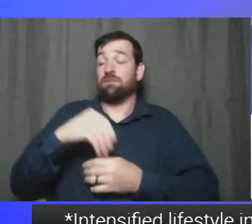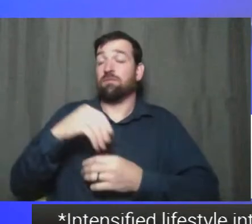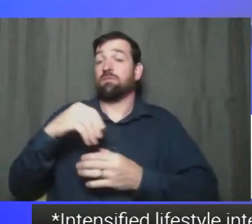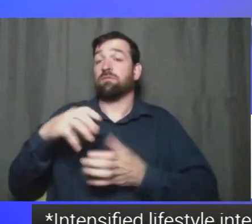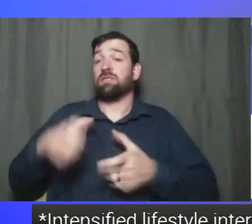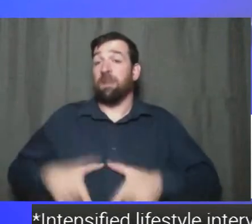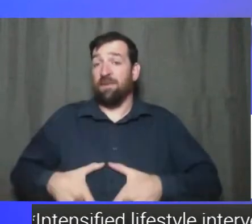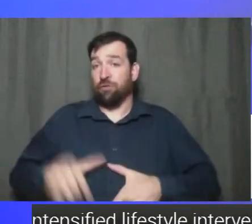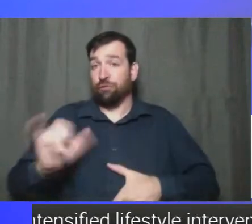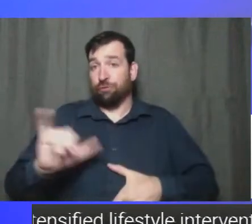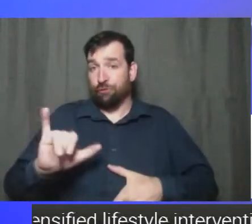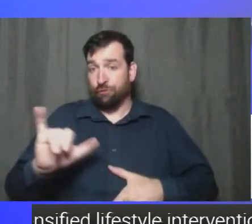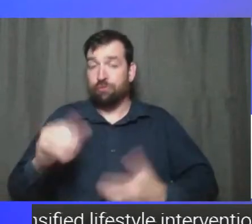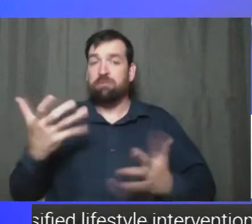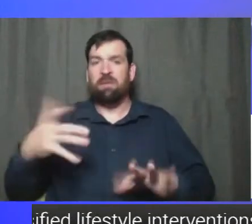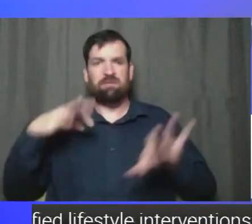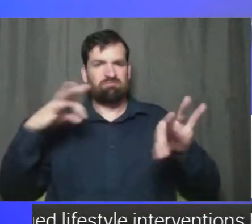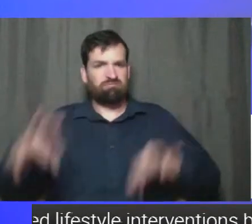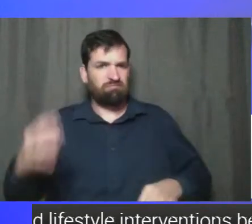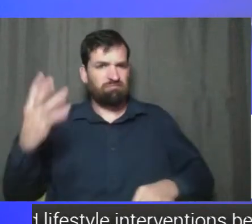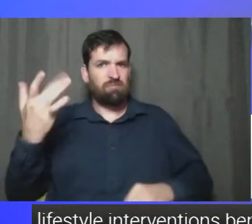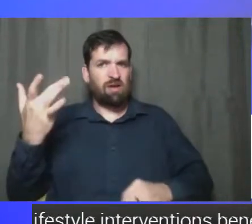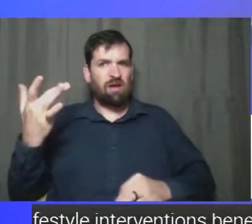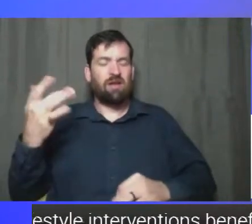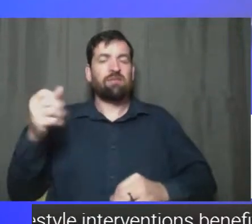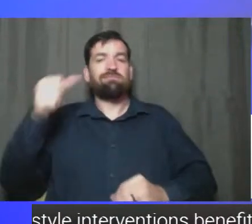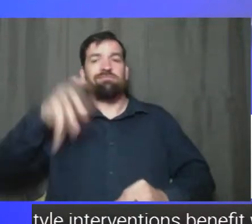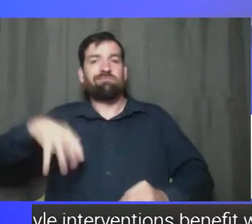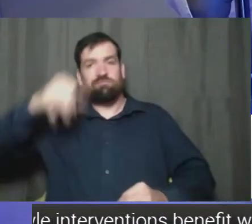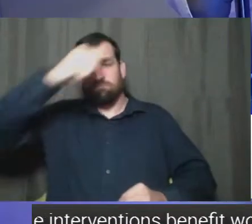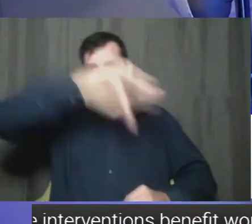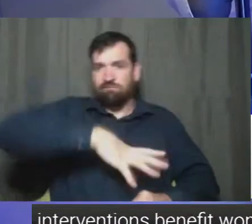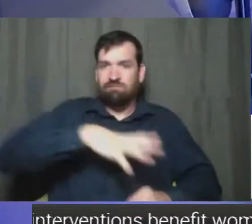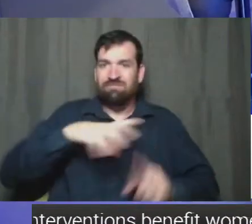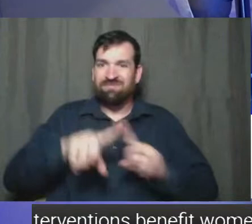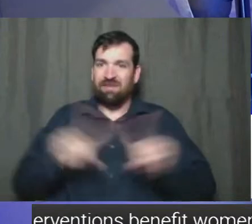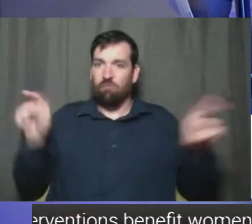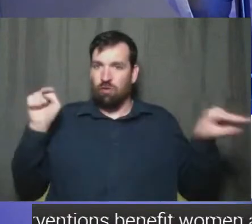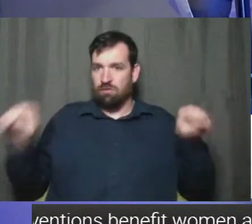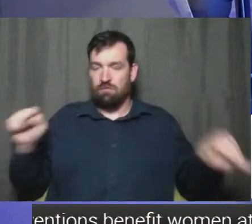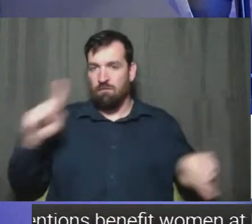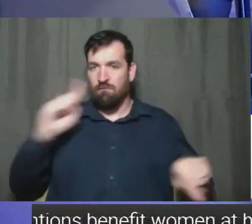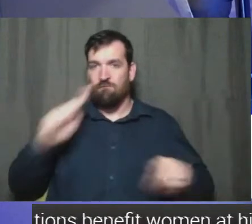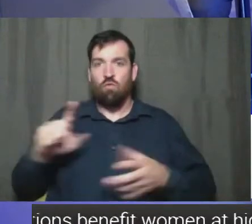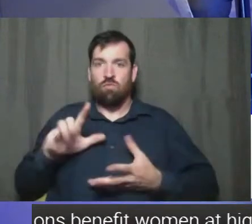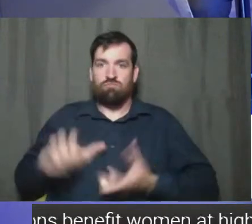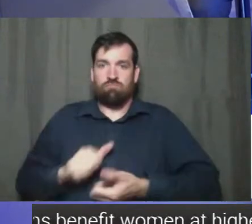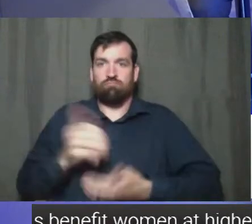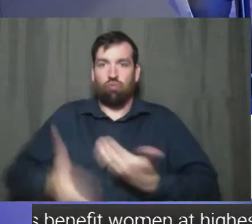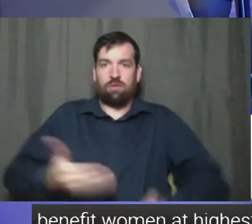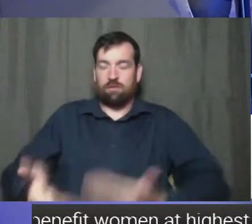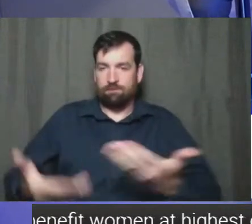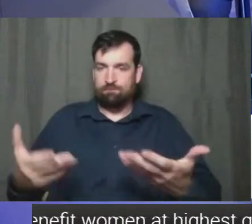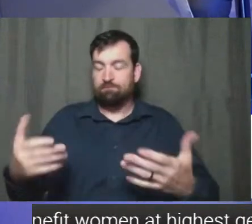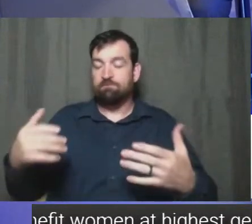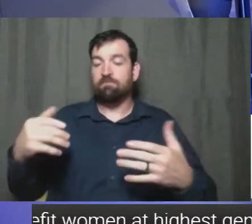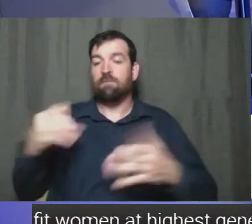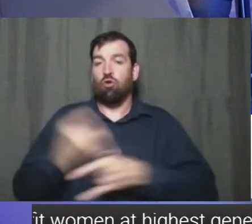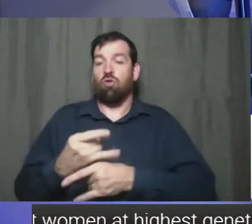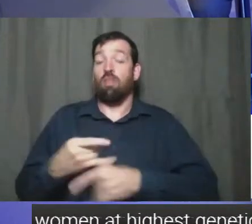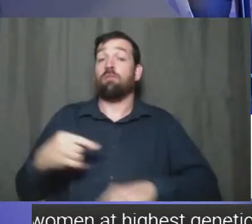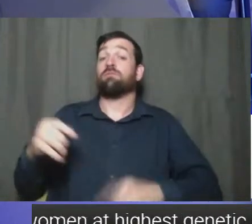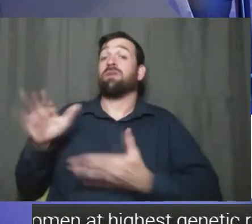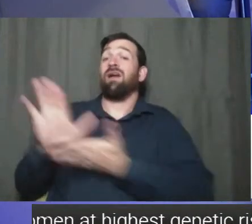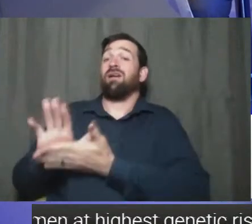help explain why we may see some of the gender differences in alcohol metabolism. Okay, so a recent survey found that collegiate level athletes are more likely to drink a